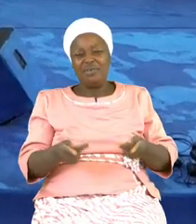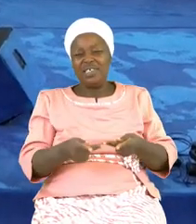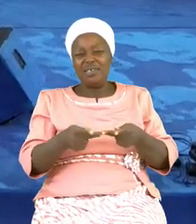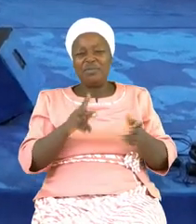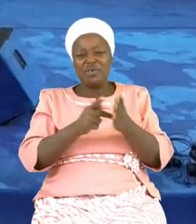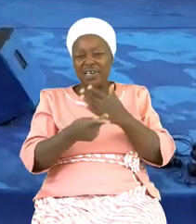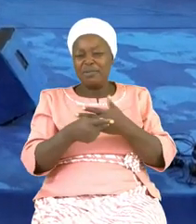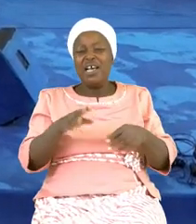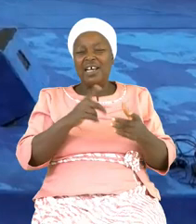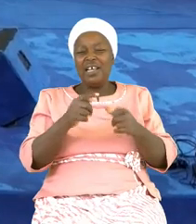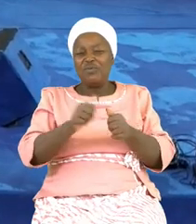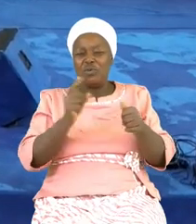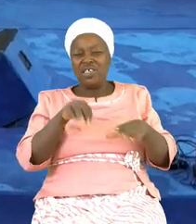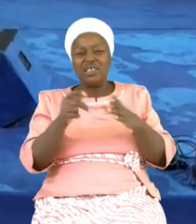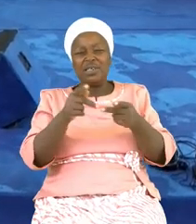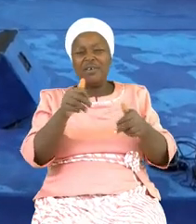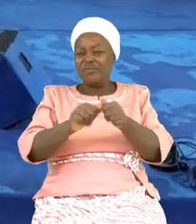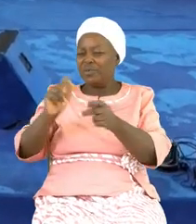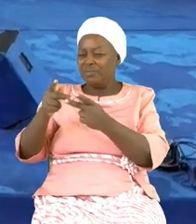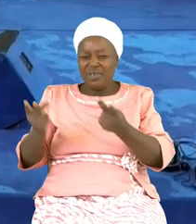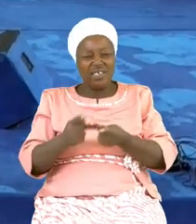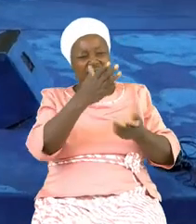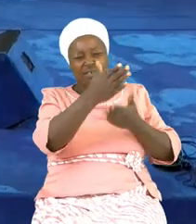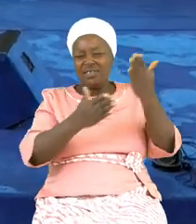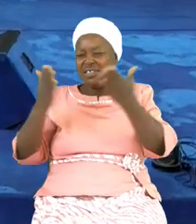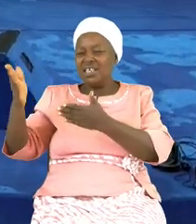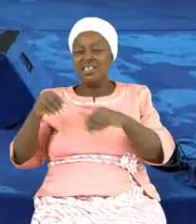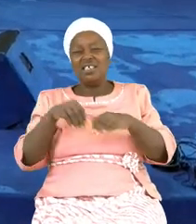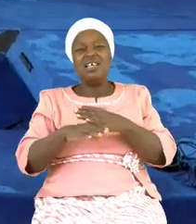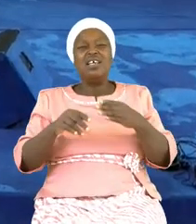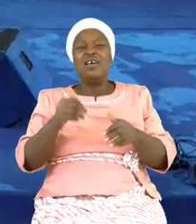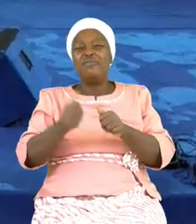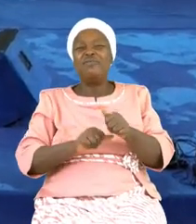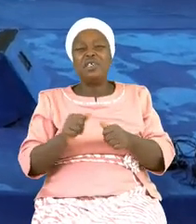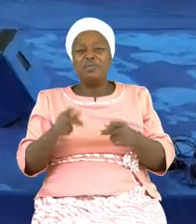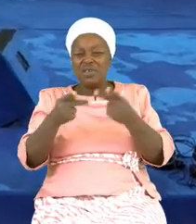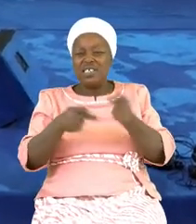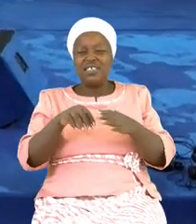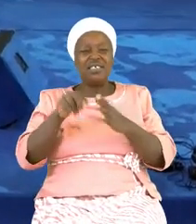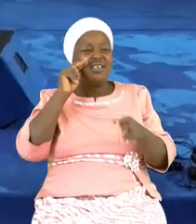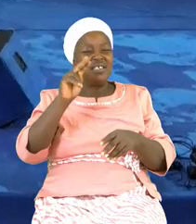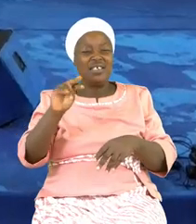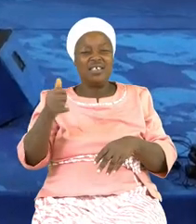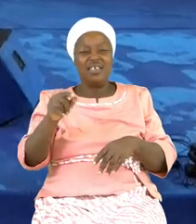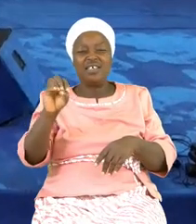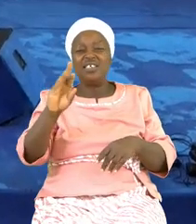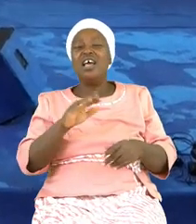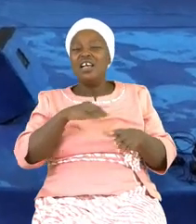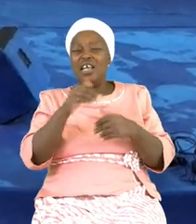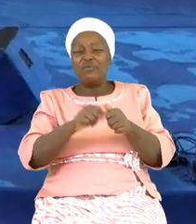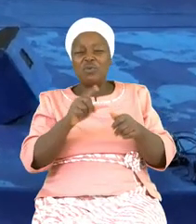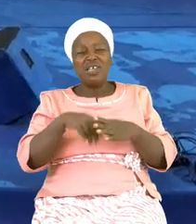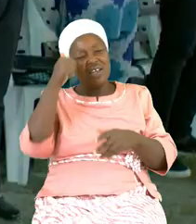in every place, in the locations in Nigeria, Africa, beyond Africa, everywhere,